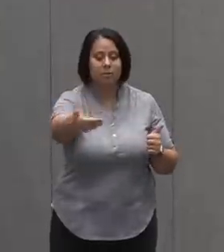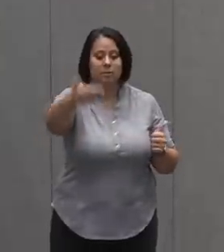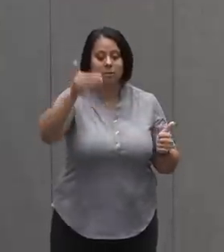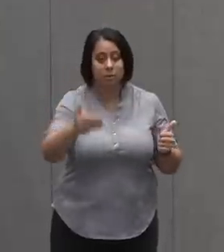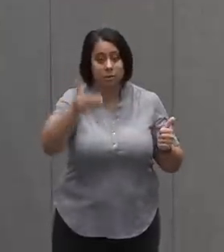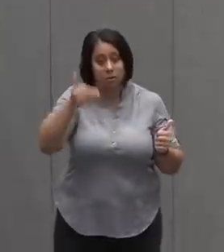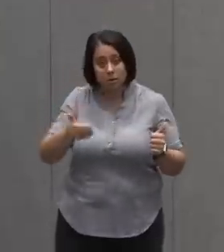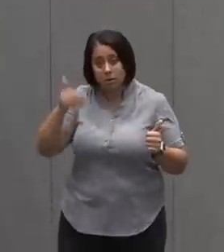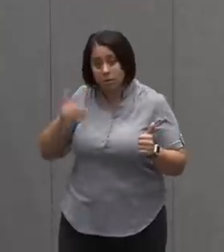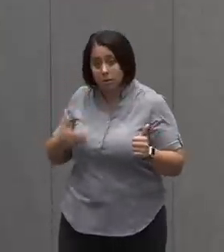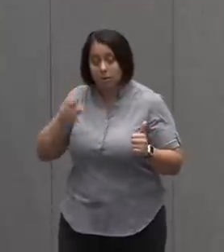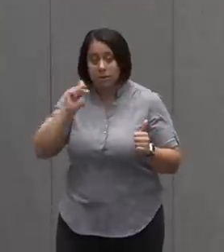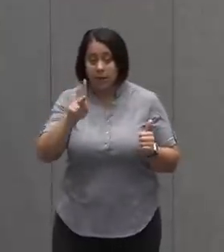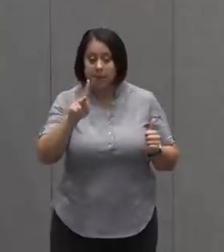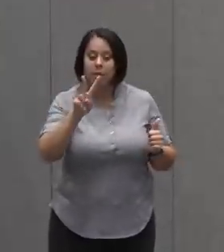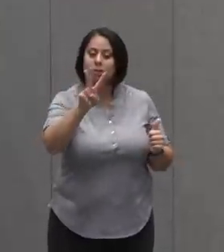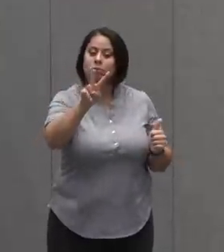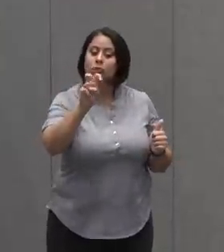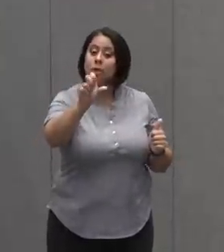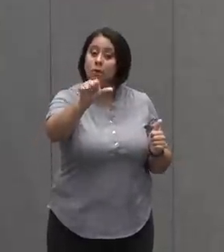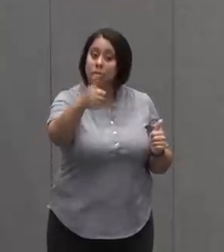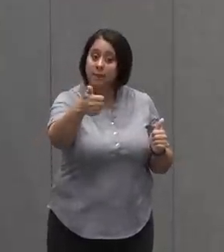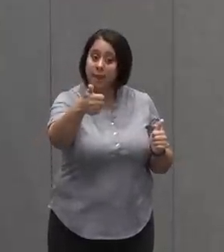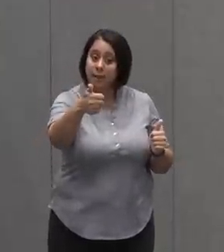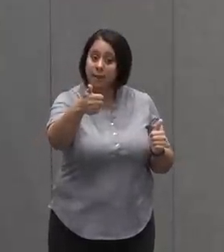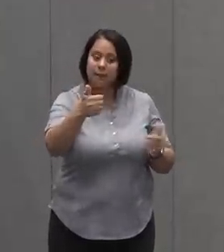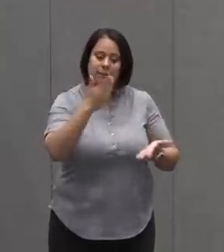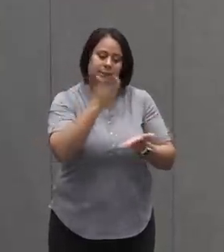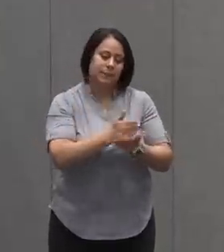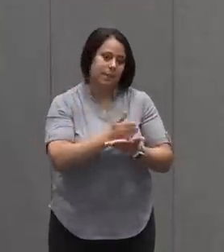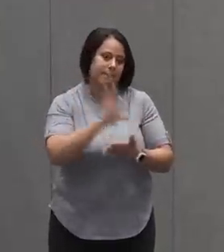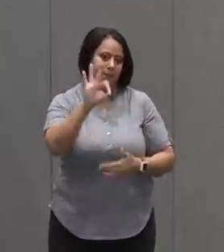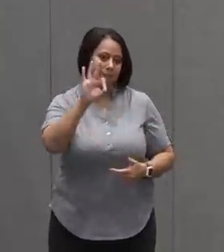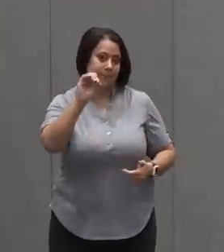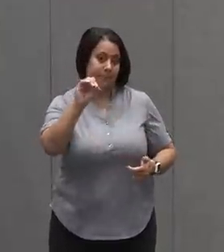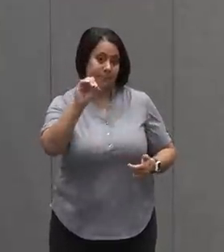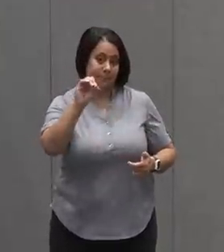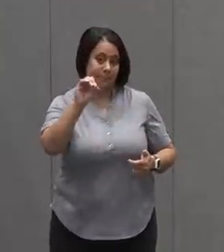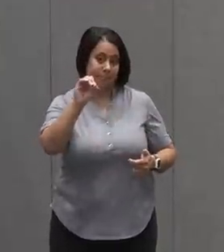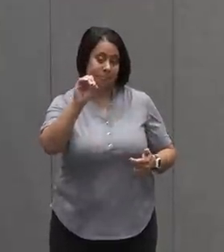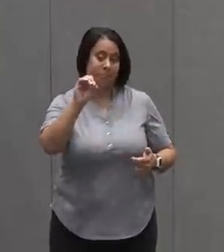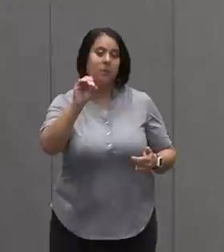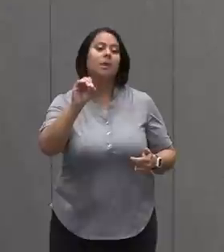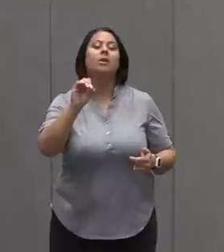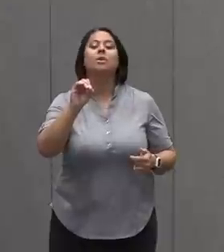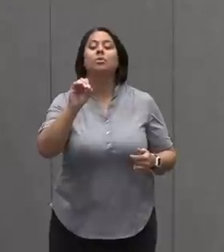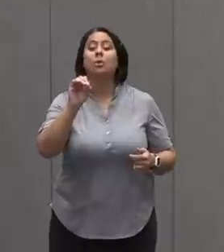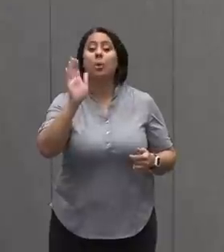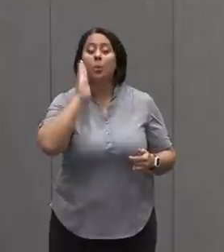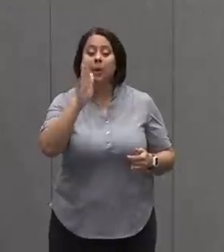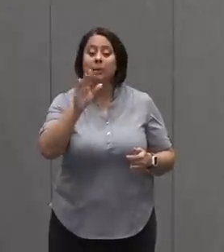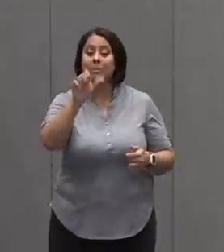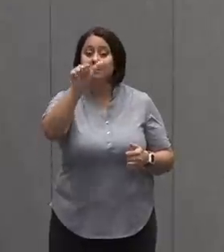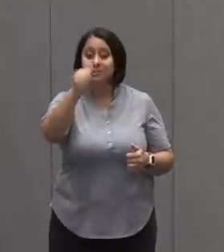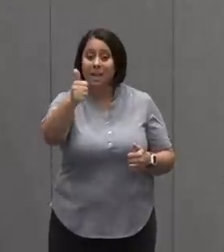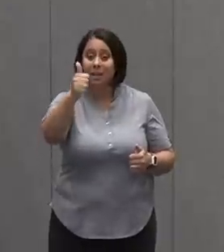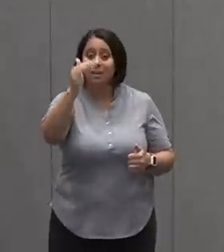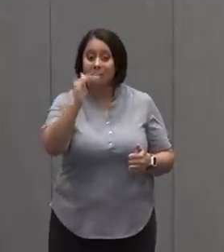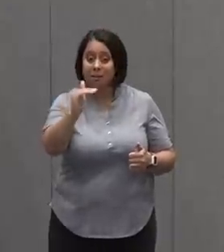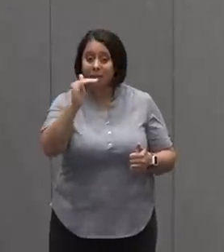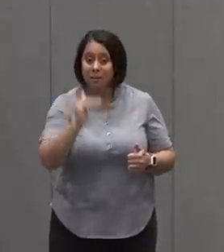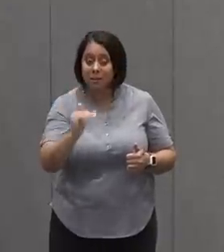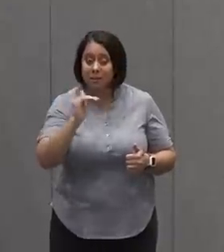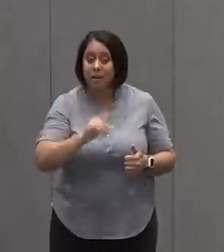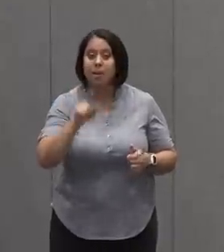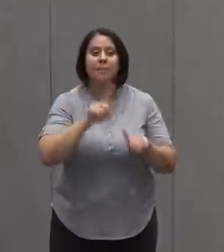going to start at 210 and end at 90. But while we're doing those multiples of 10, I want you to snap